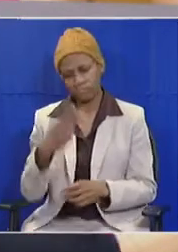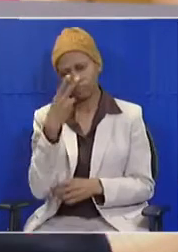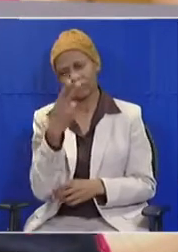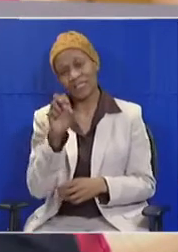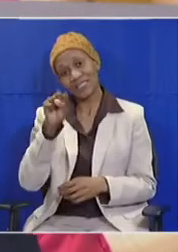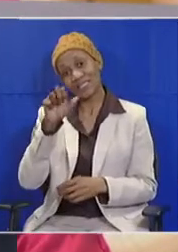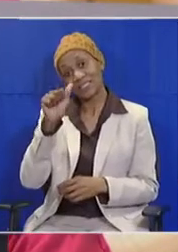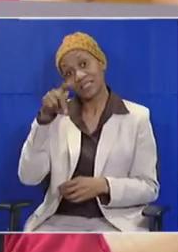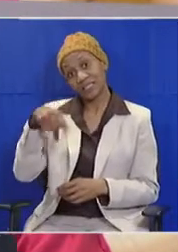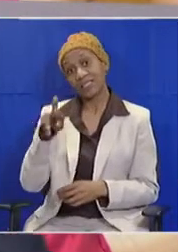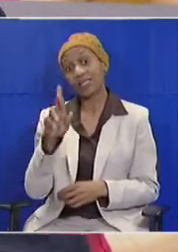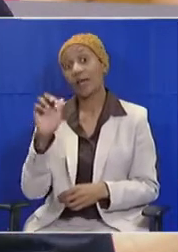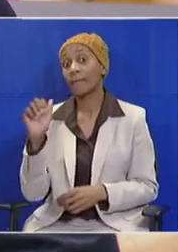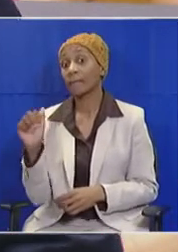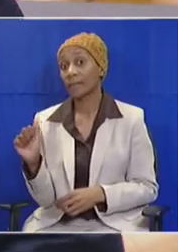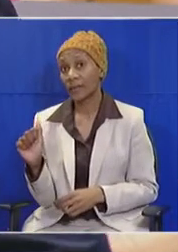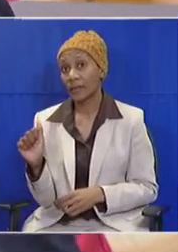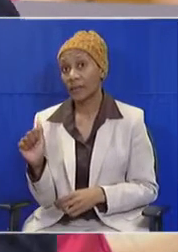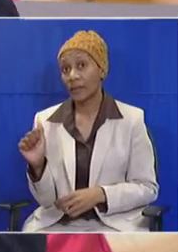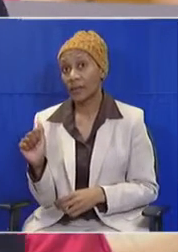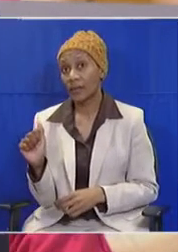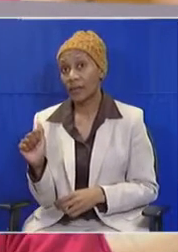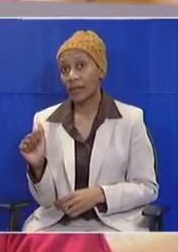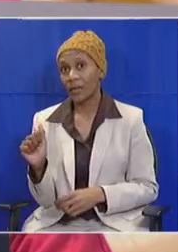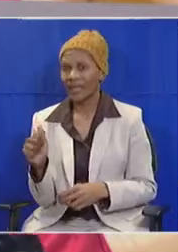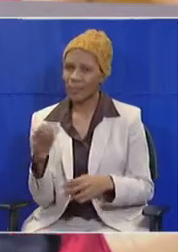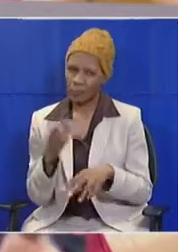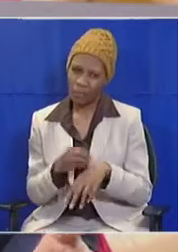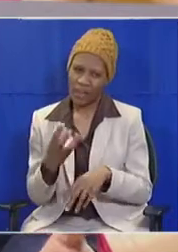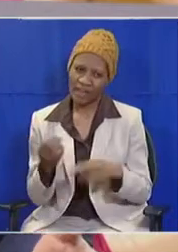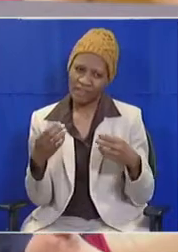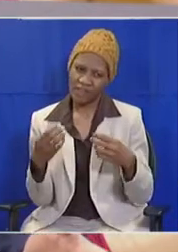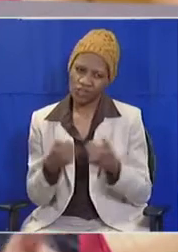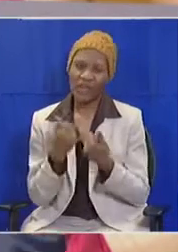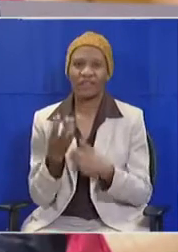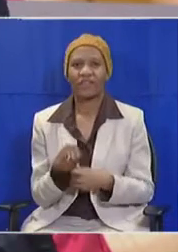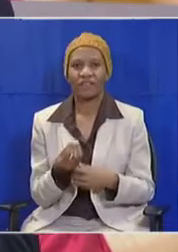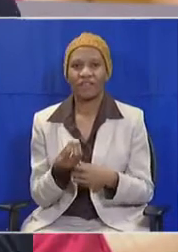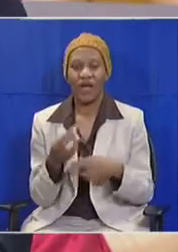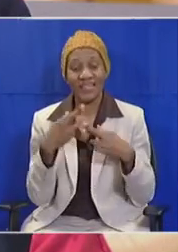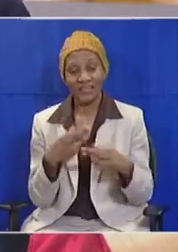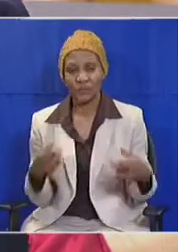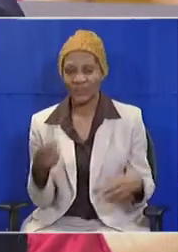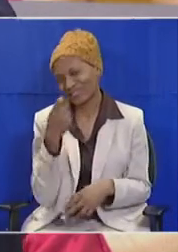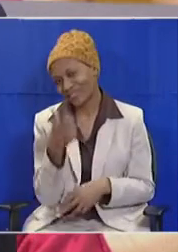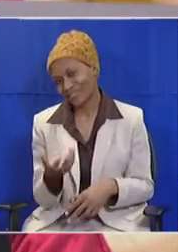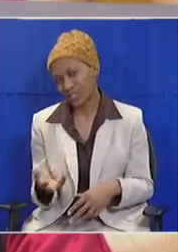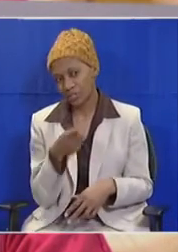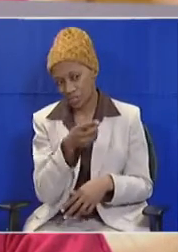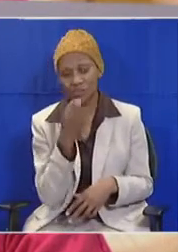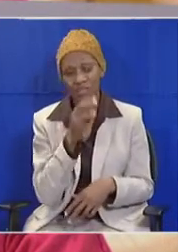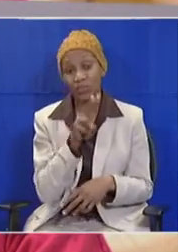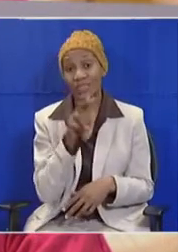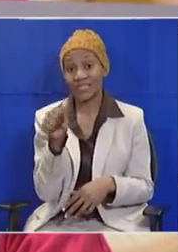SAPRA are under immense logistical and resource constraints. And you've also indicated to us that there are 26